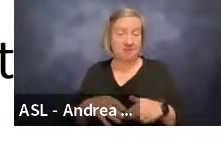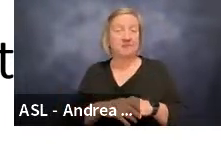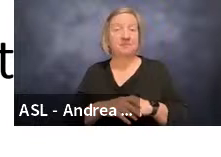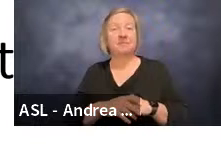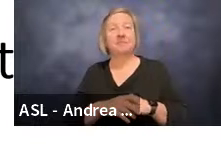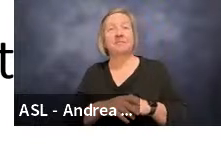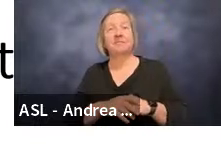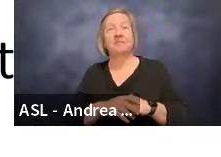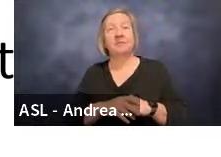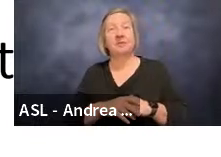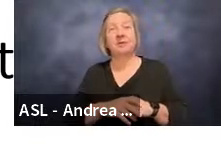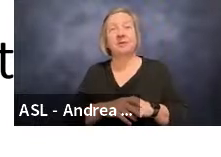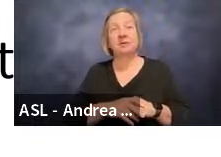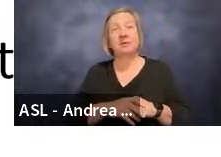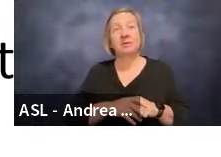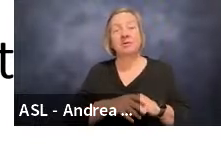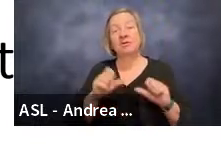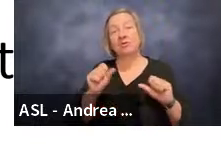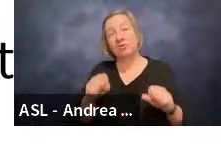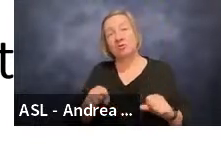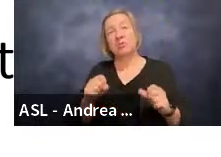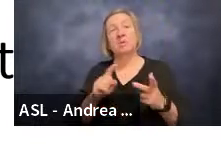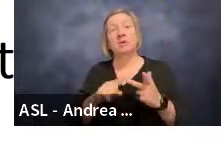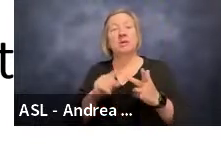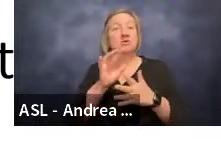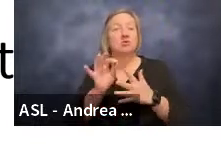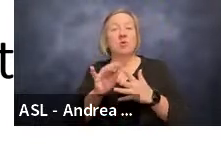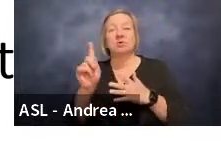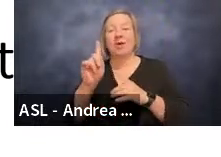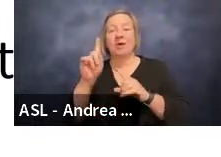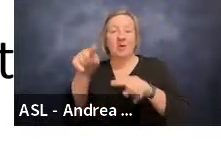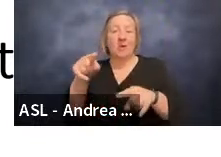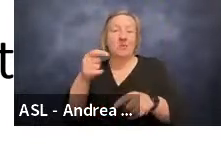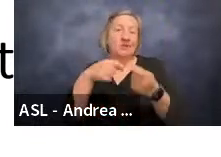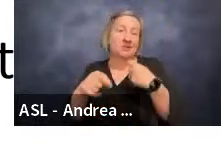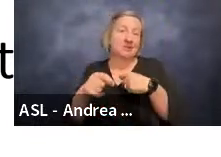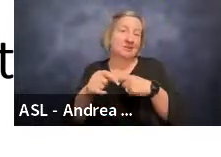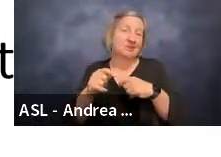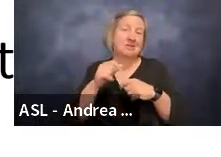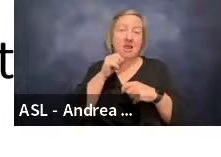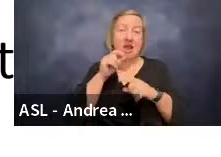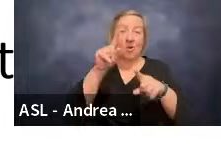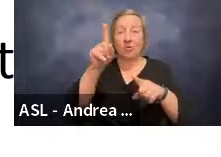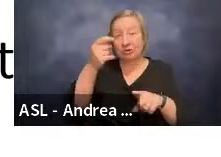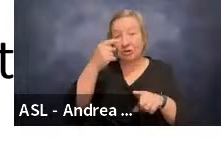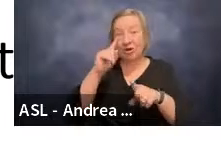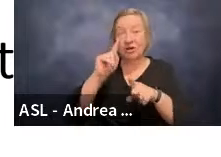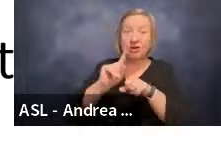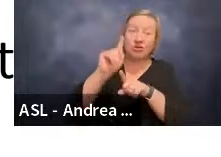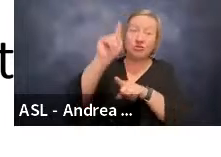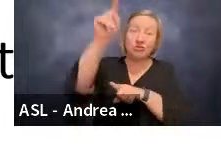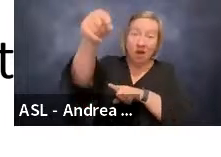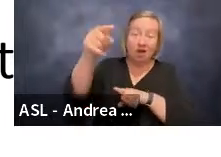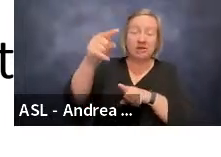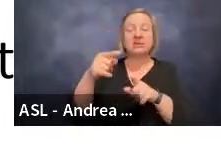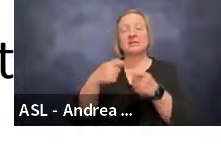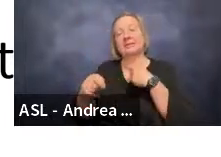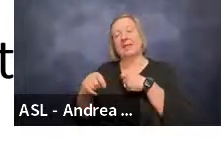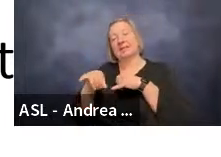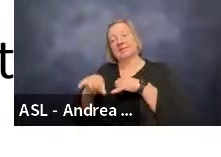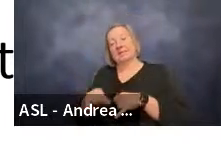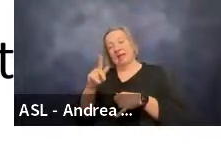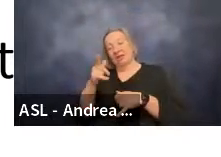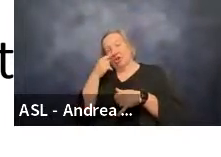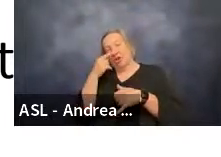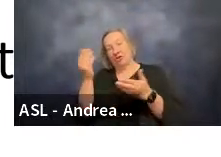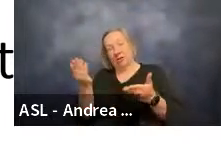In addition, there could be a choice about the destination. So instead of going to the target across the river, they go to the target on their own side